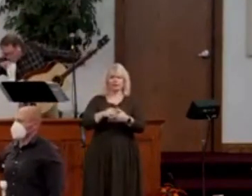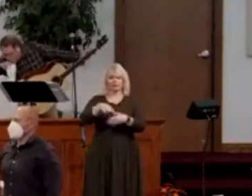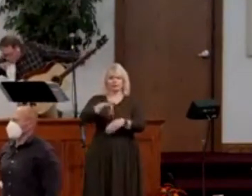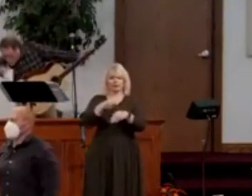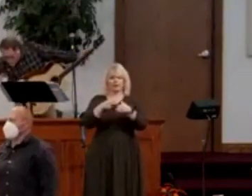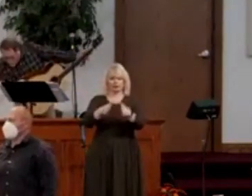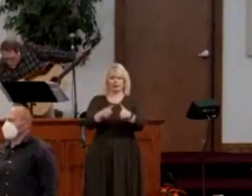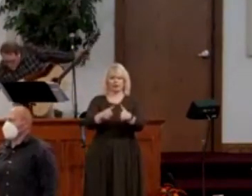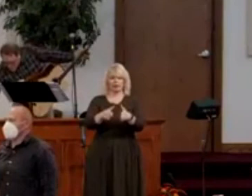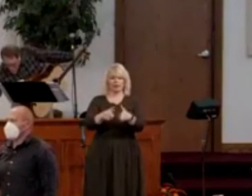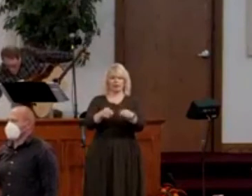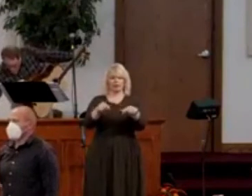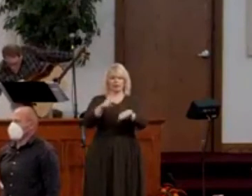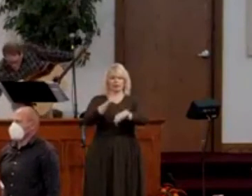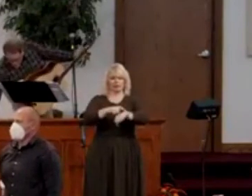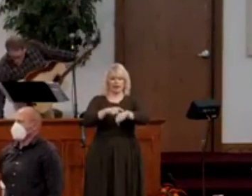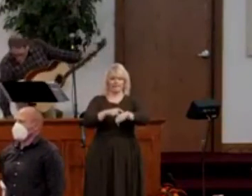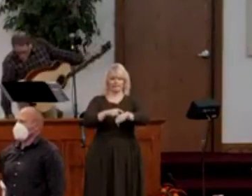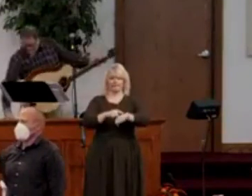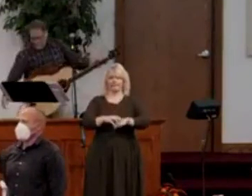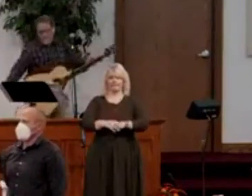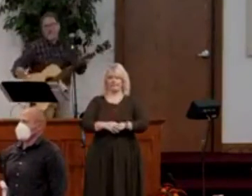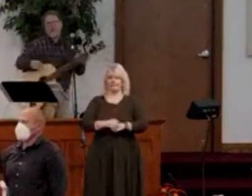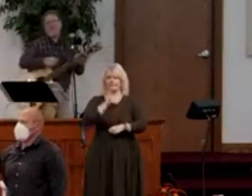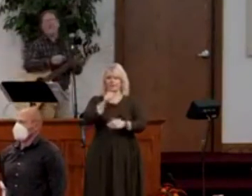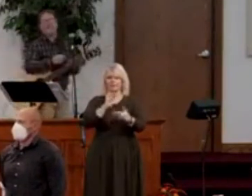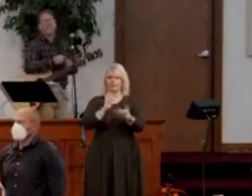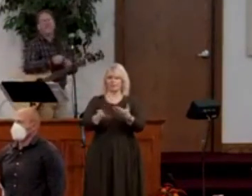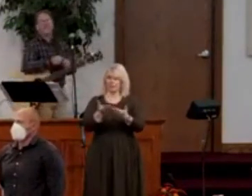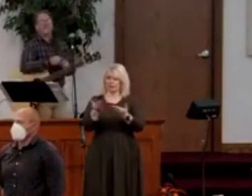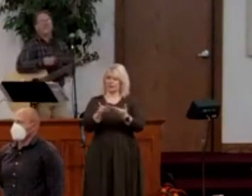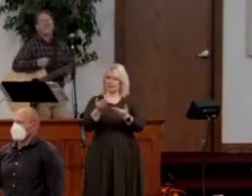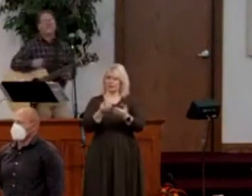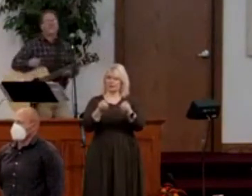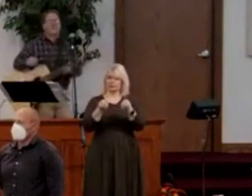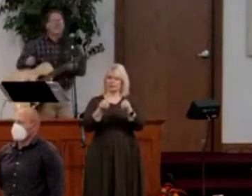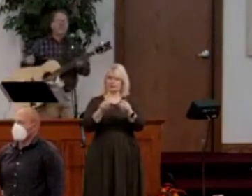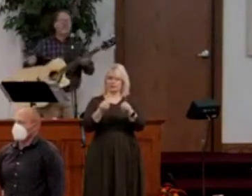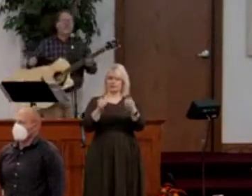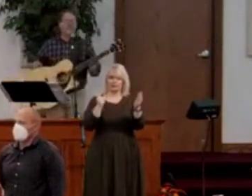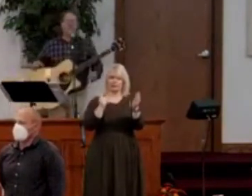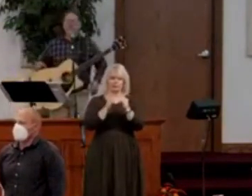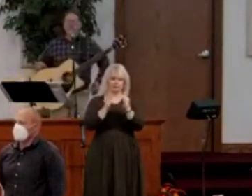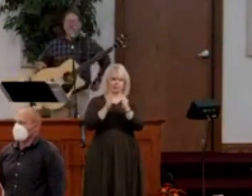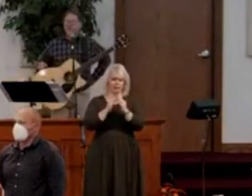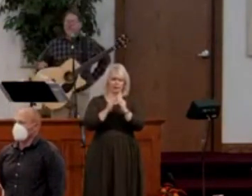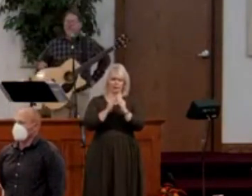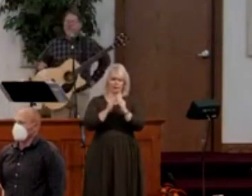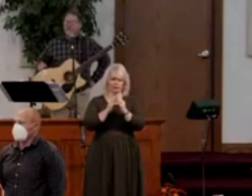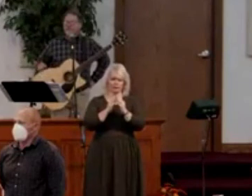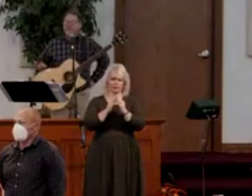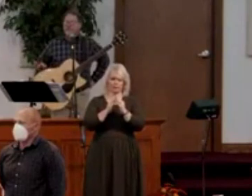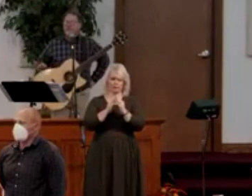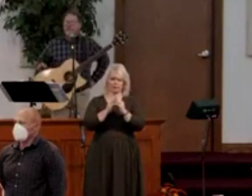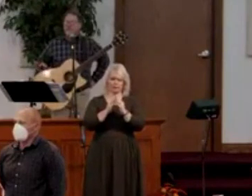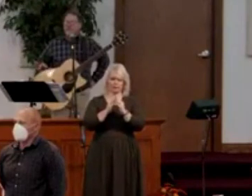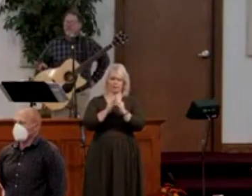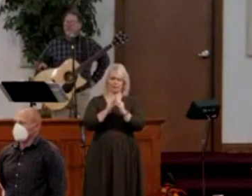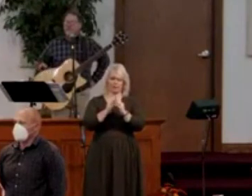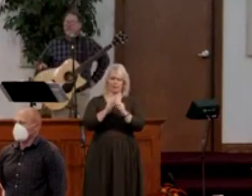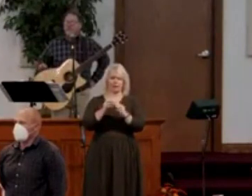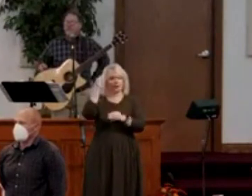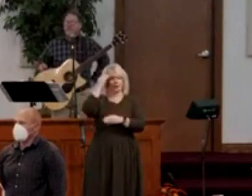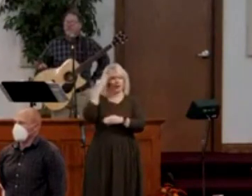this pandemic period. And it hadn't been easy. There have been a lot of meetings and a lot of head work and hard